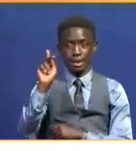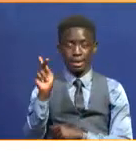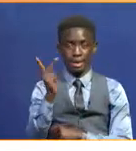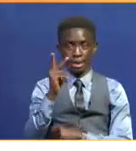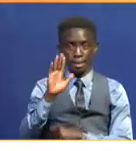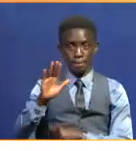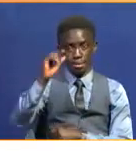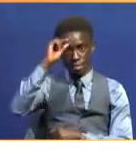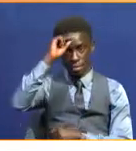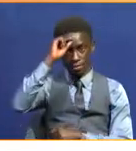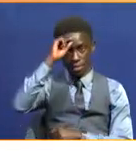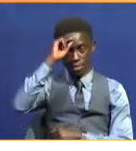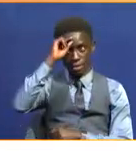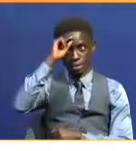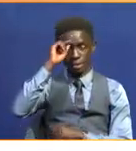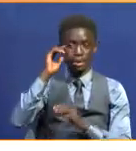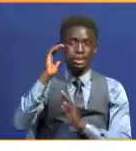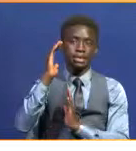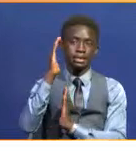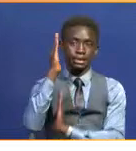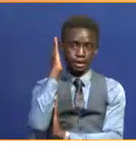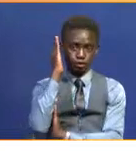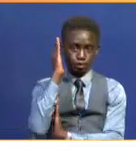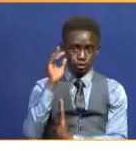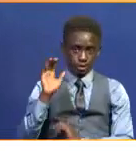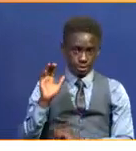Kenyan government securities